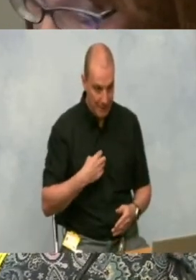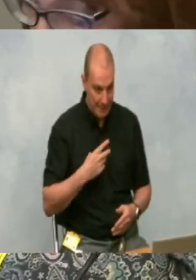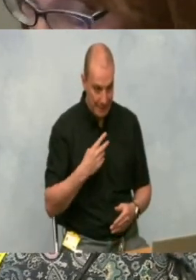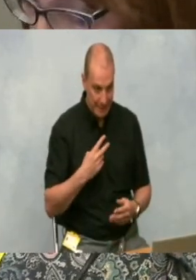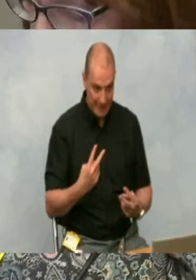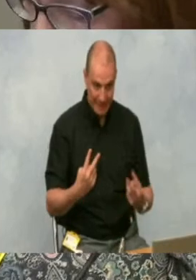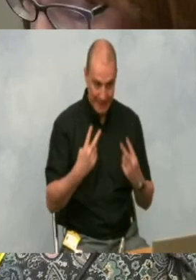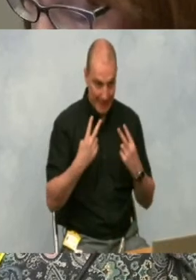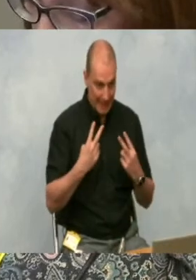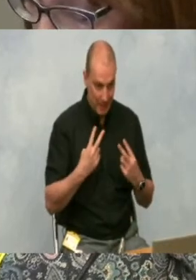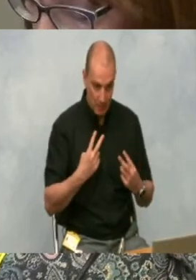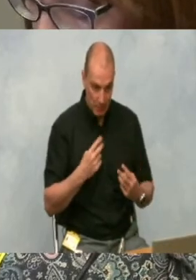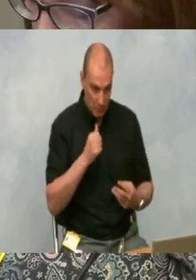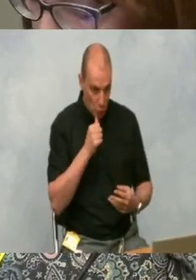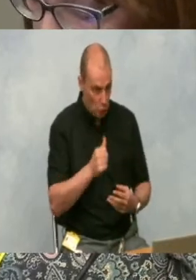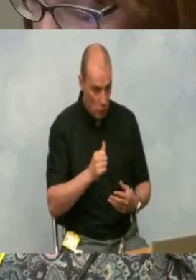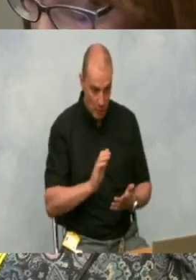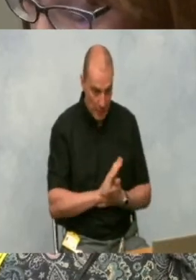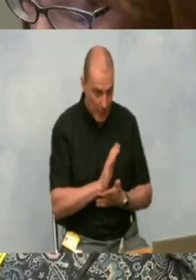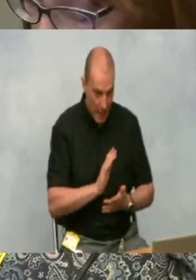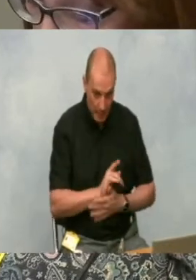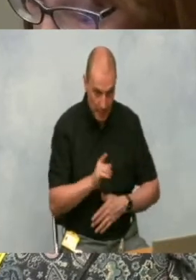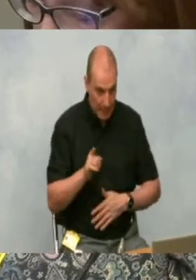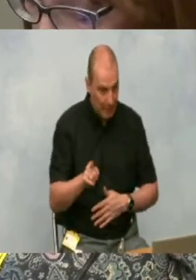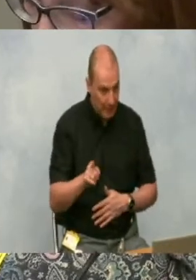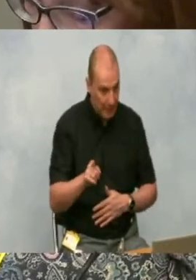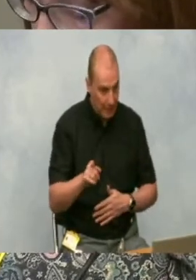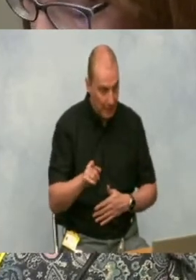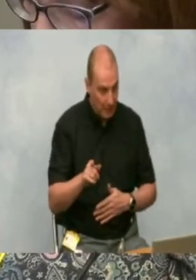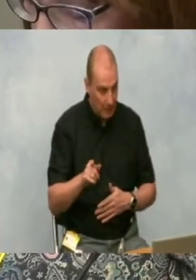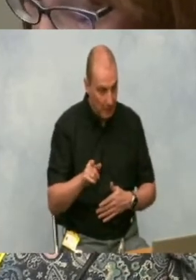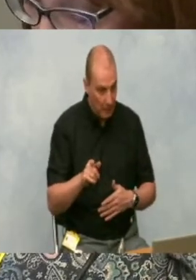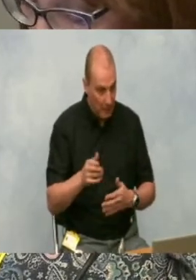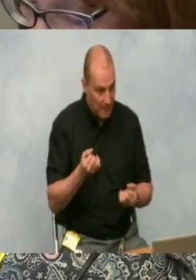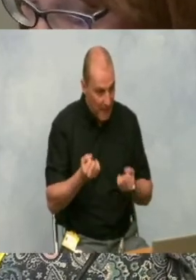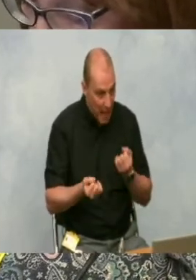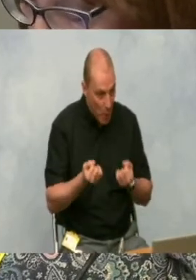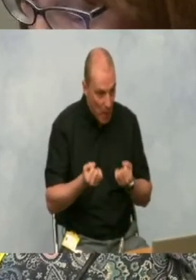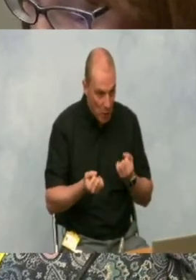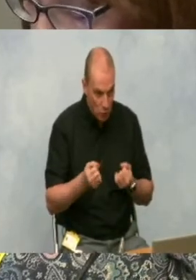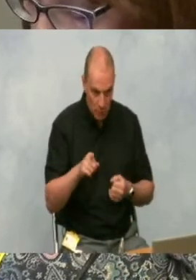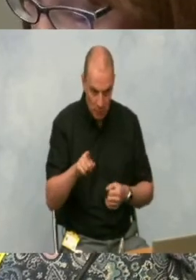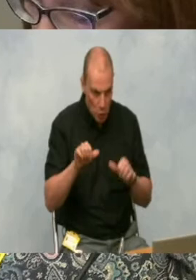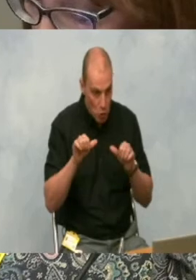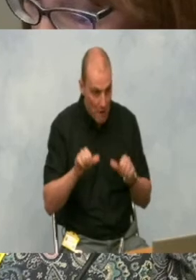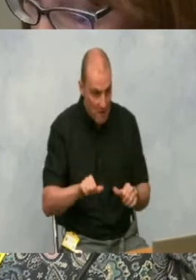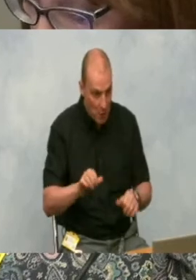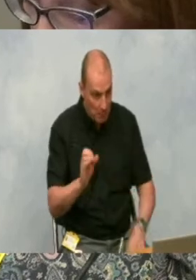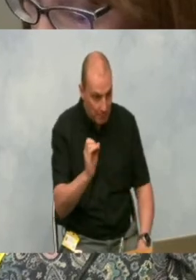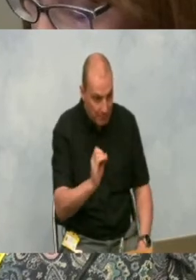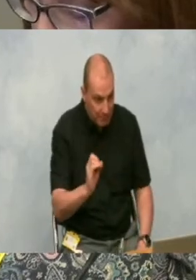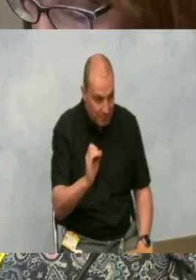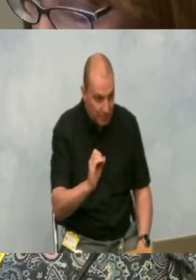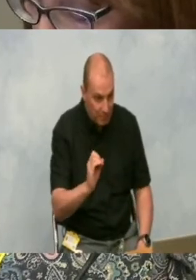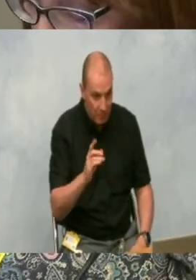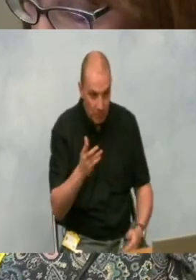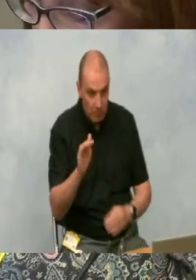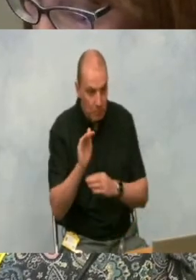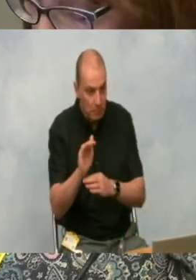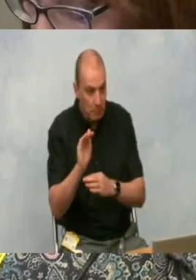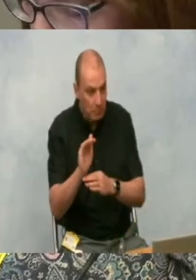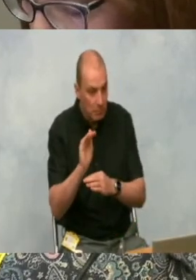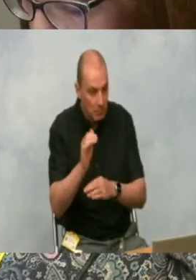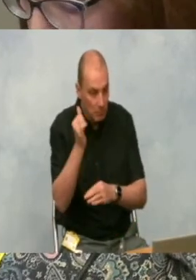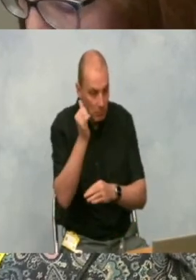of prior valuation, either internally. It was confirmed that there was no internal valuation, or by a surveyor,